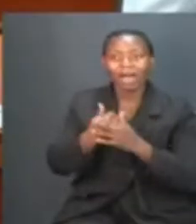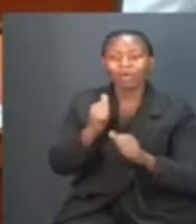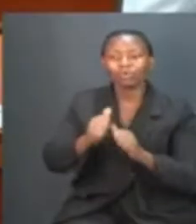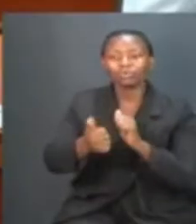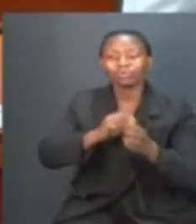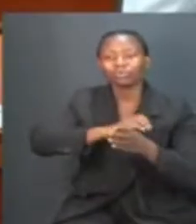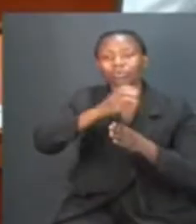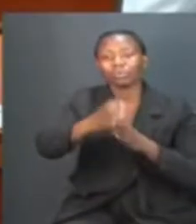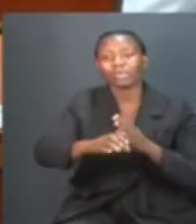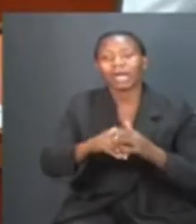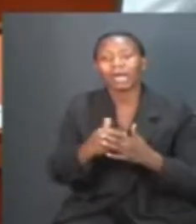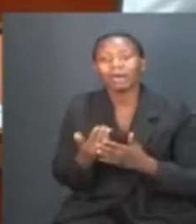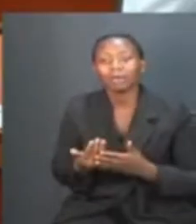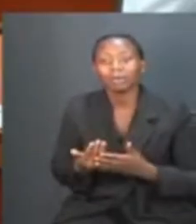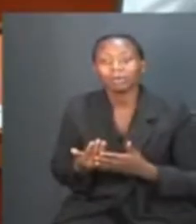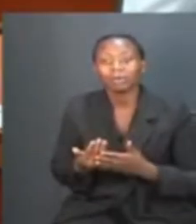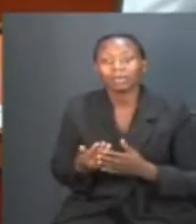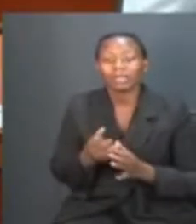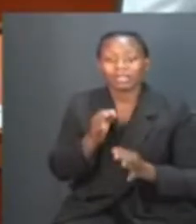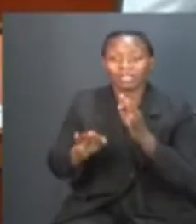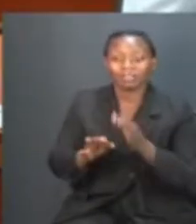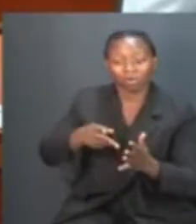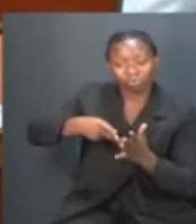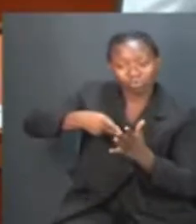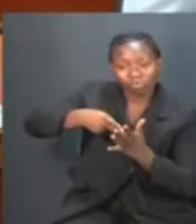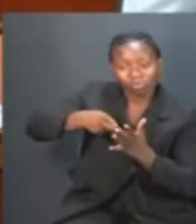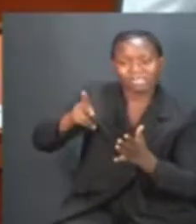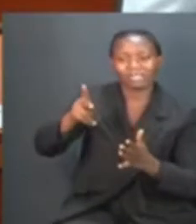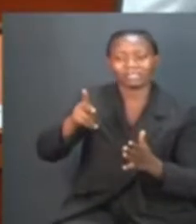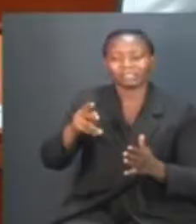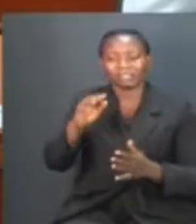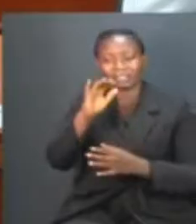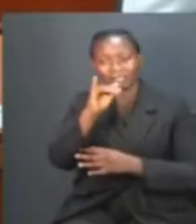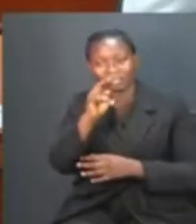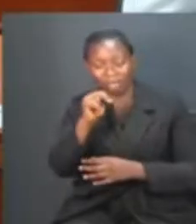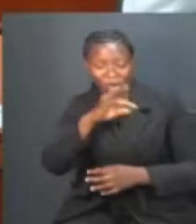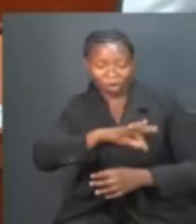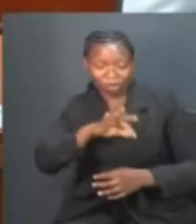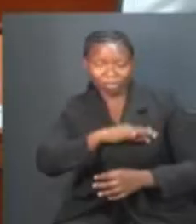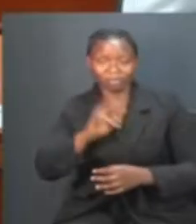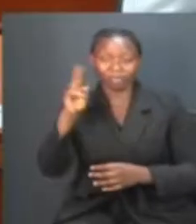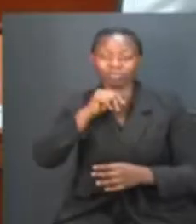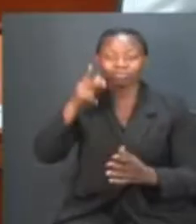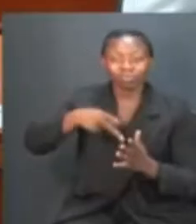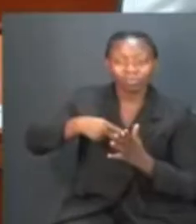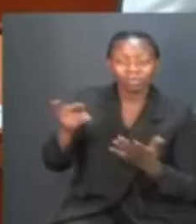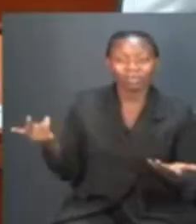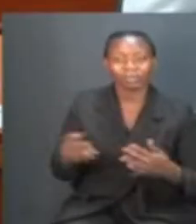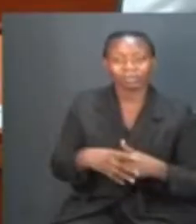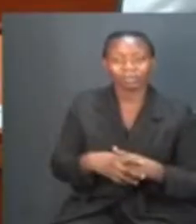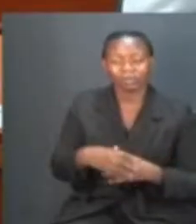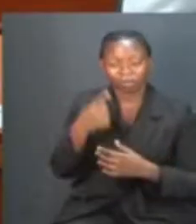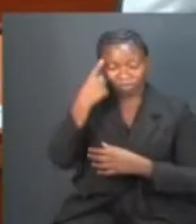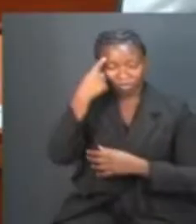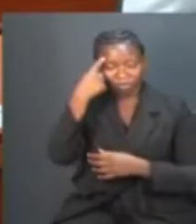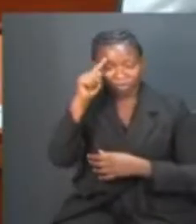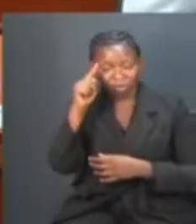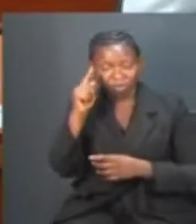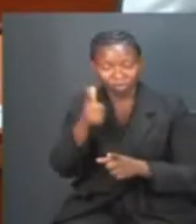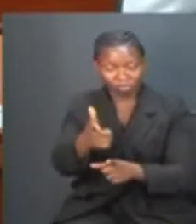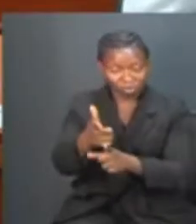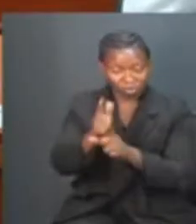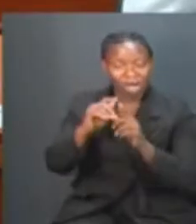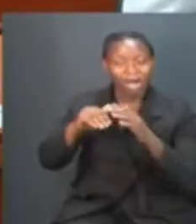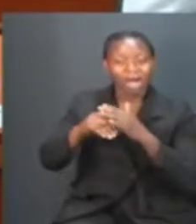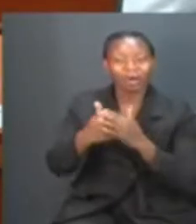compete? If they are going to pay the interest rates that they used to pay for loans, how are they